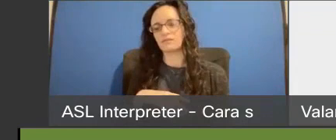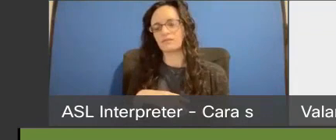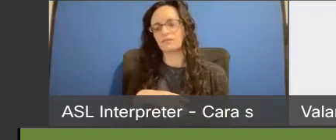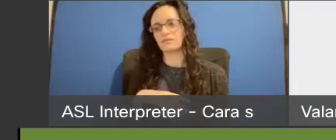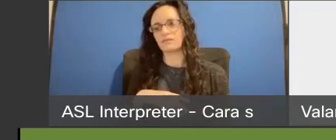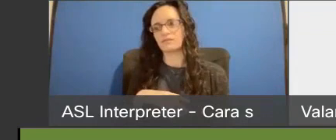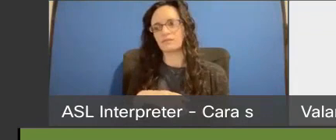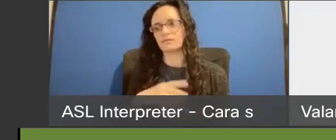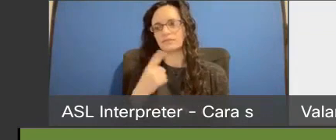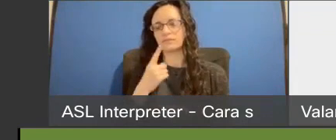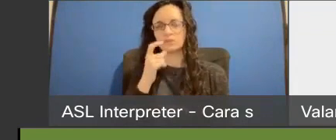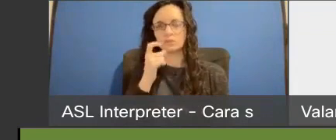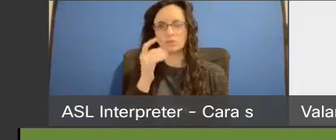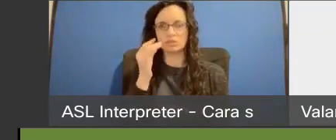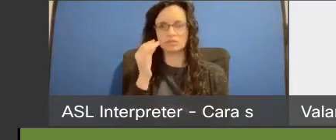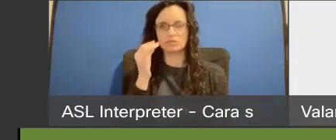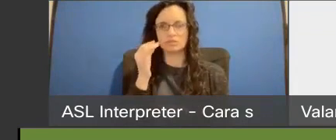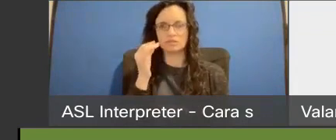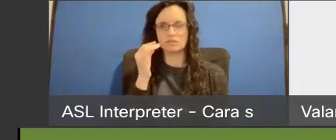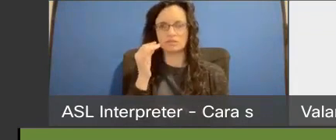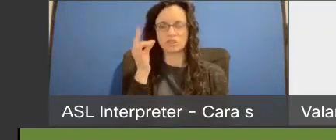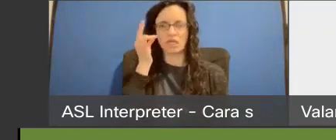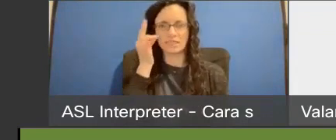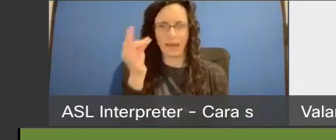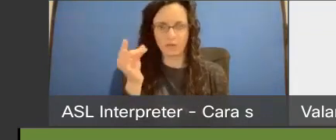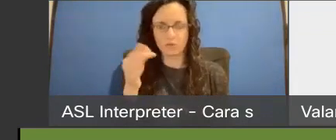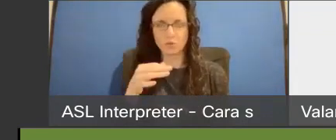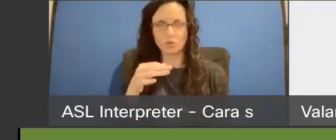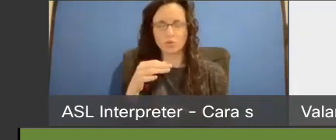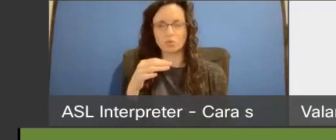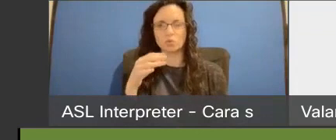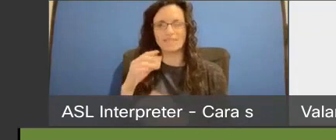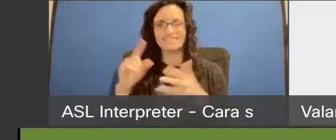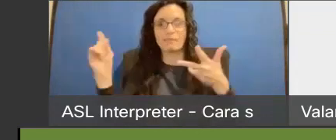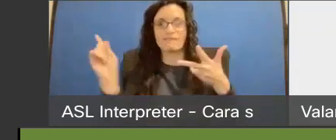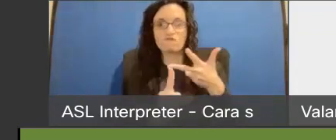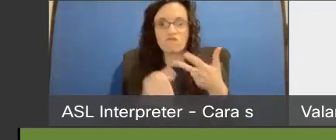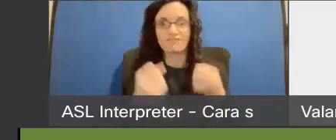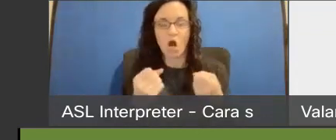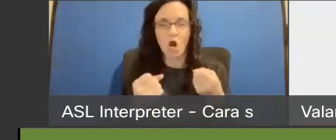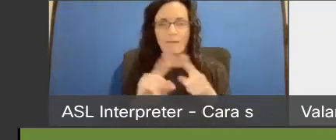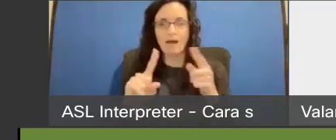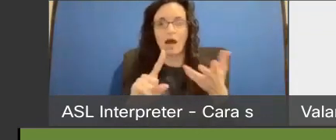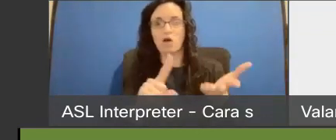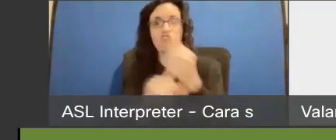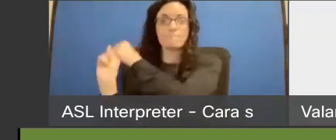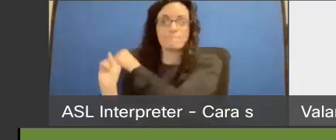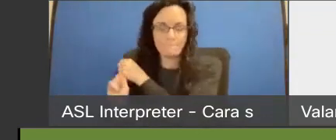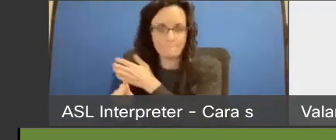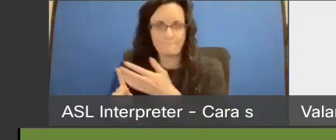someone is just about to step in front of a car, something like that, and they get grabbed or something like that, that would be an interruption.